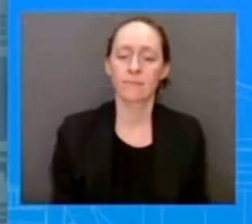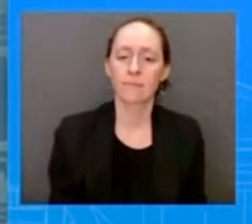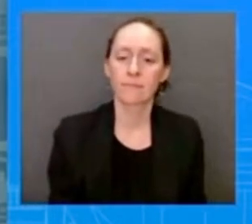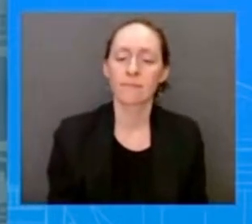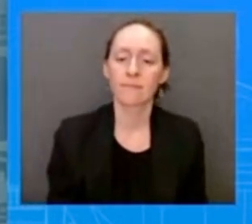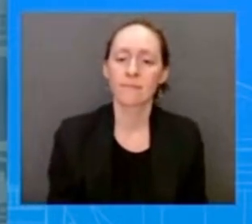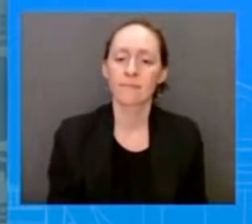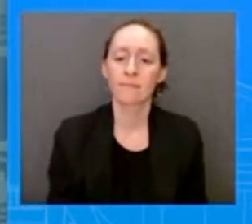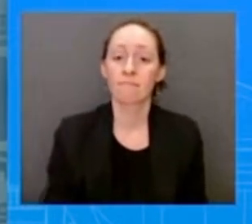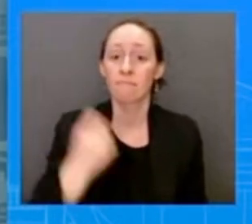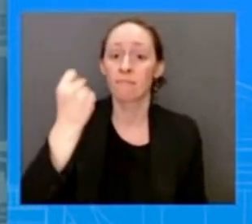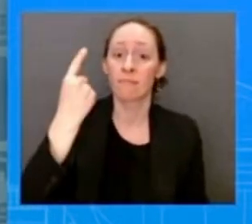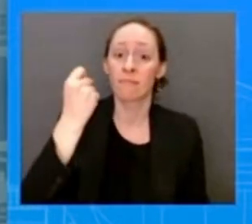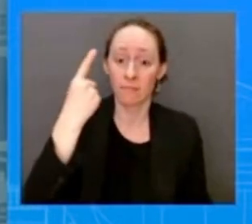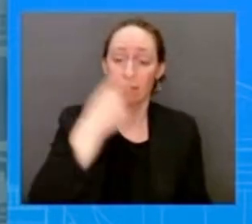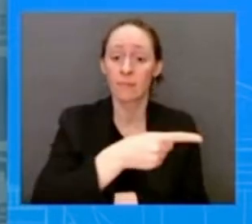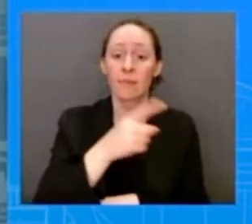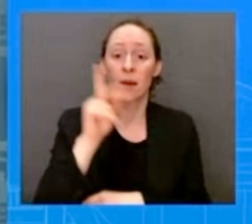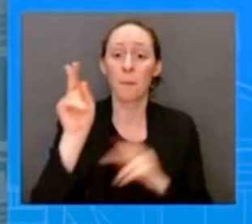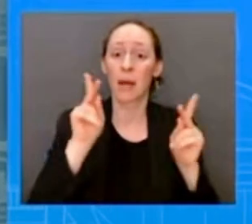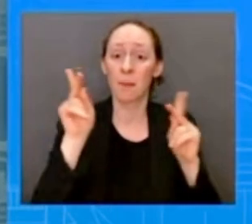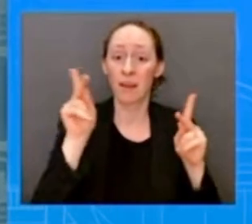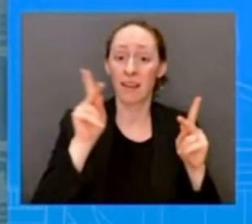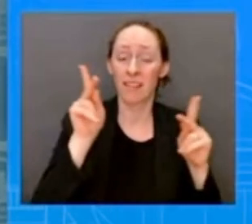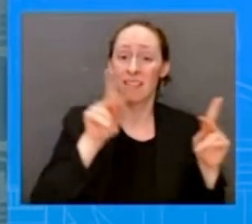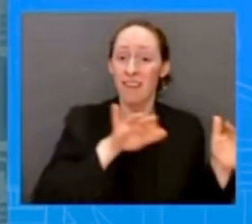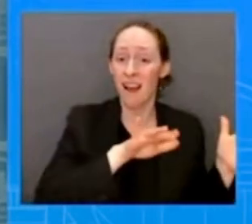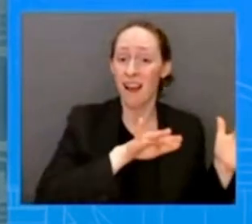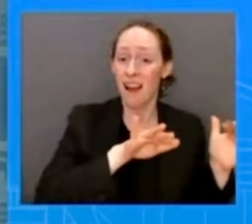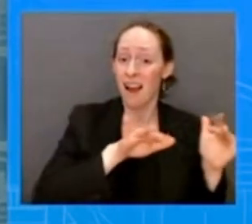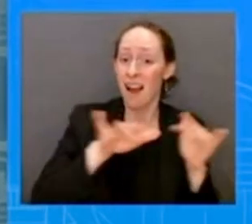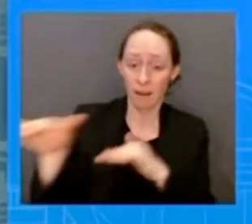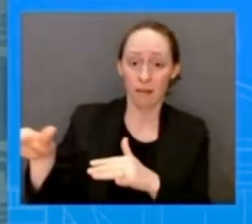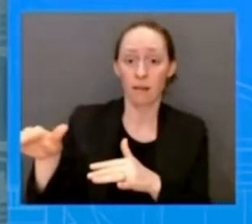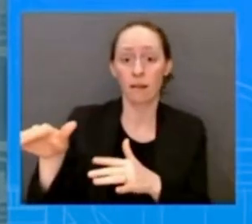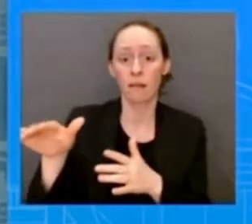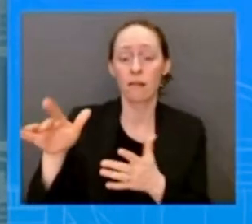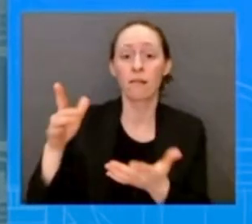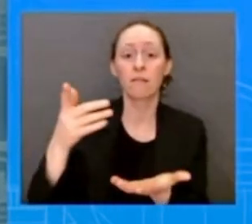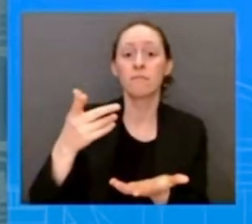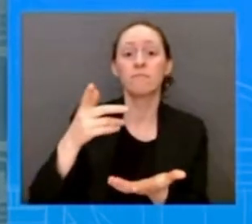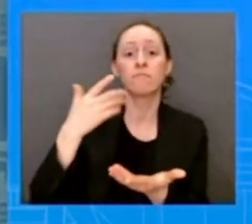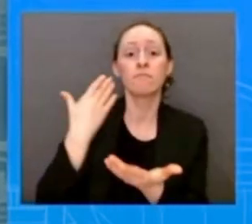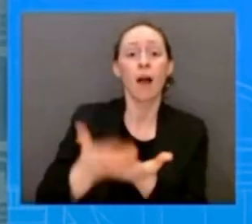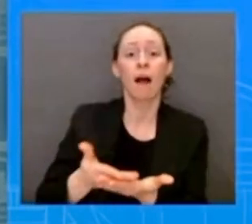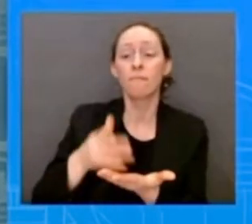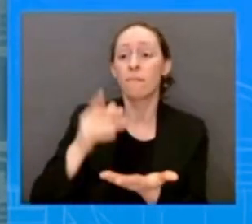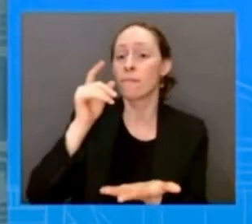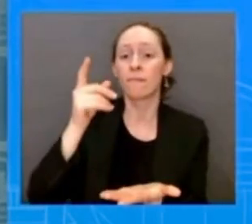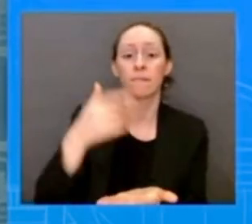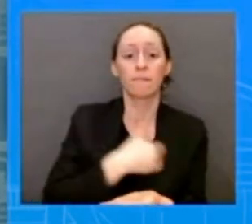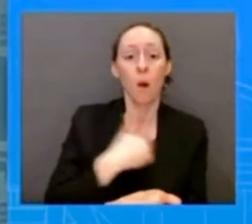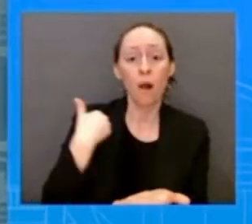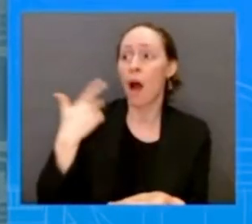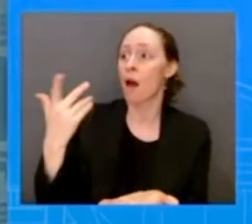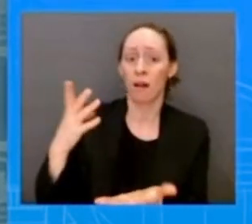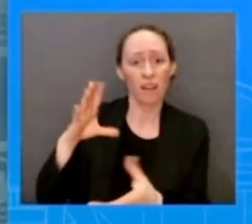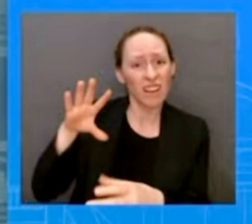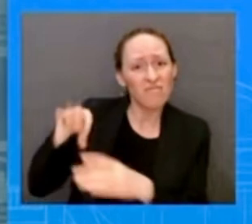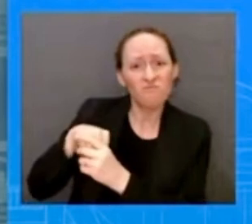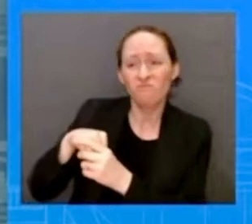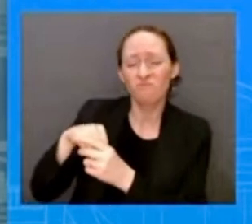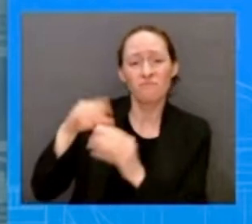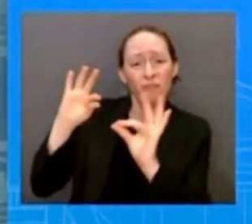they can qualify for health care, and they're living in homes. Polish homes, families are taking them in. We're talking about more